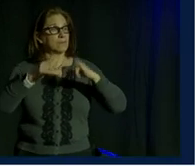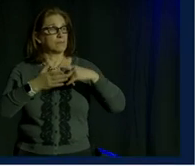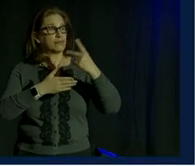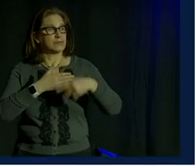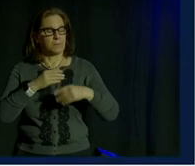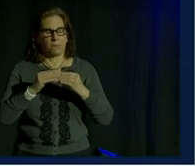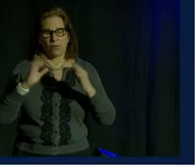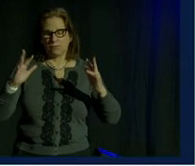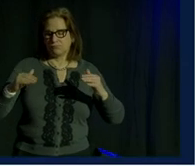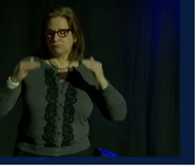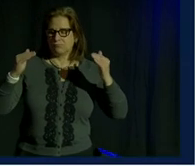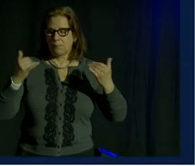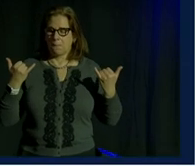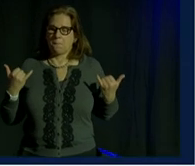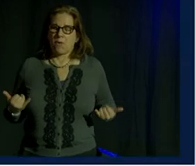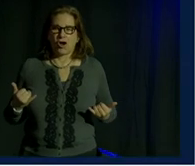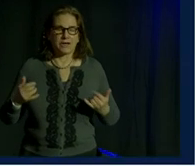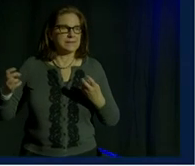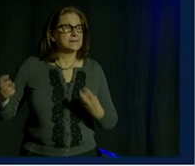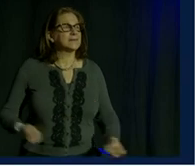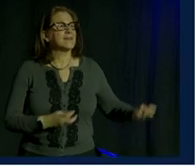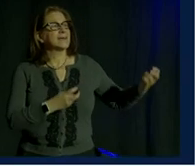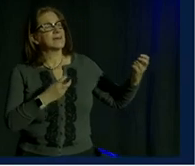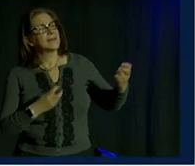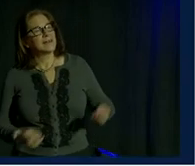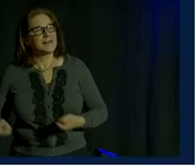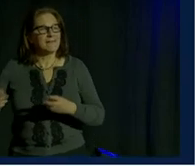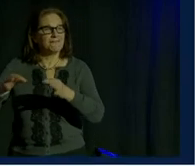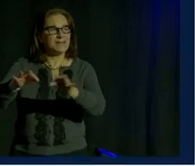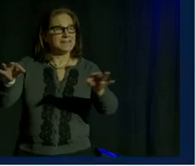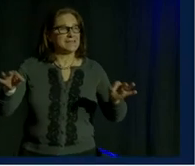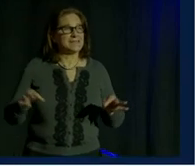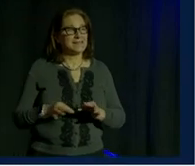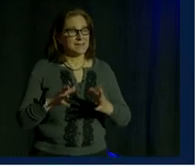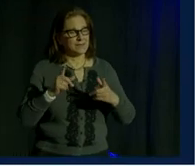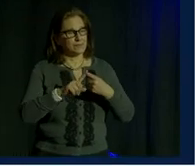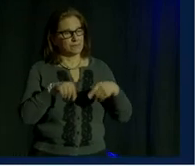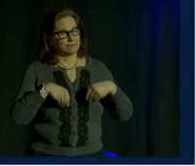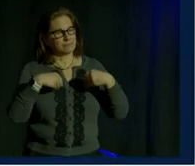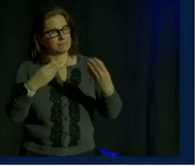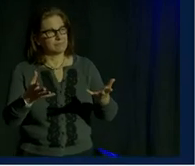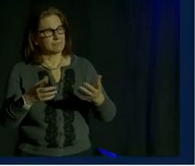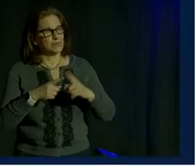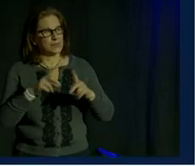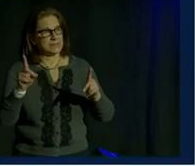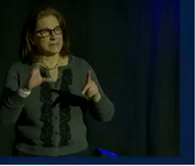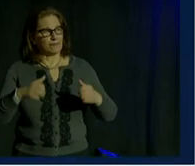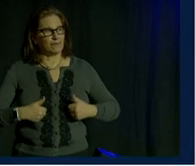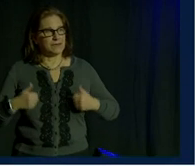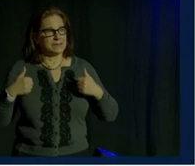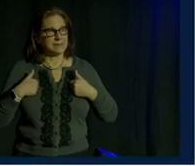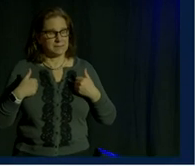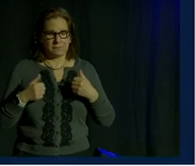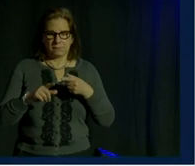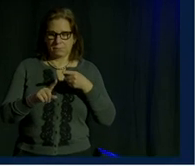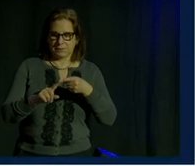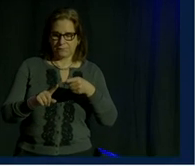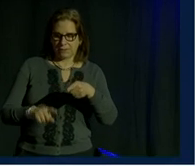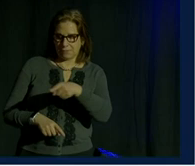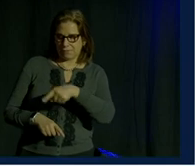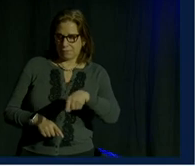a modern skating facility to serve the residents of the district, specifically the residents of Wards 7 and